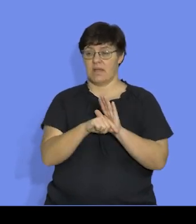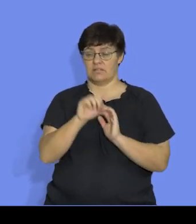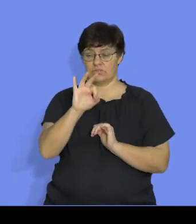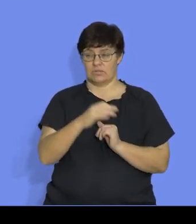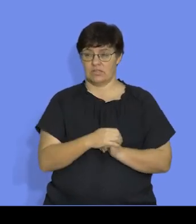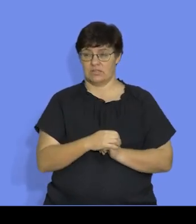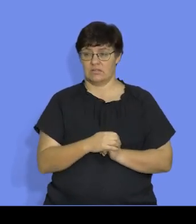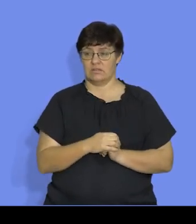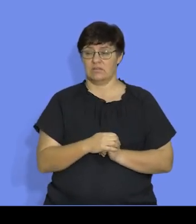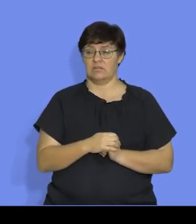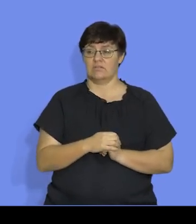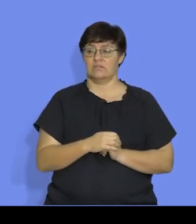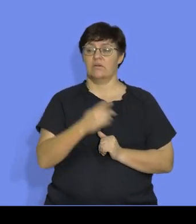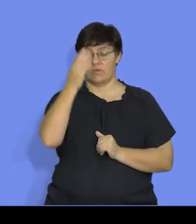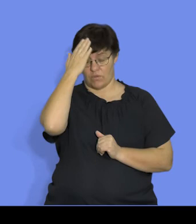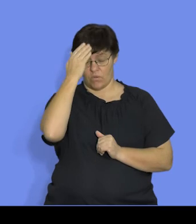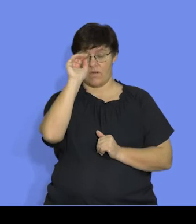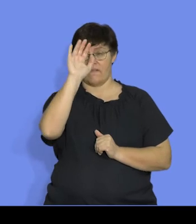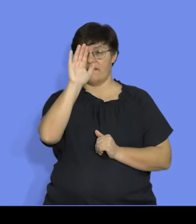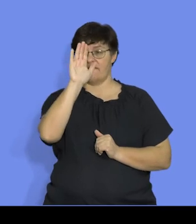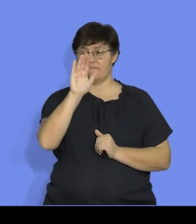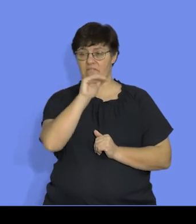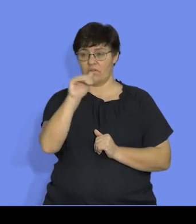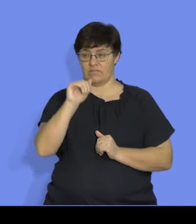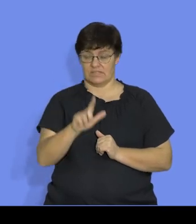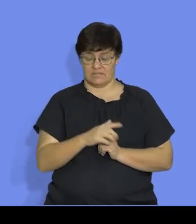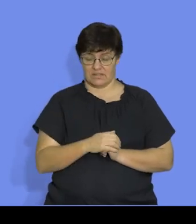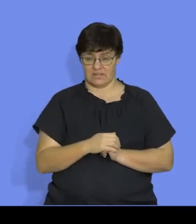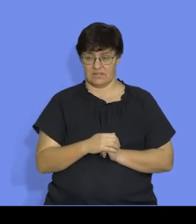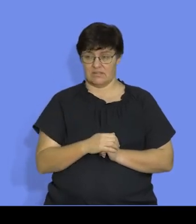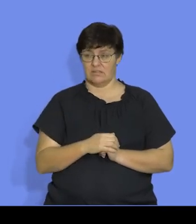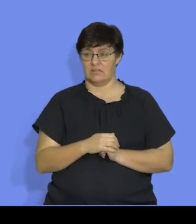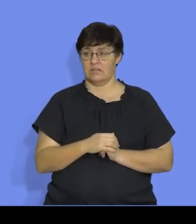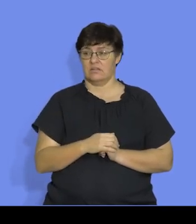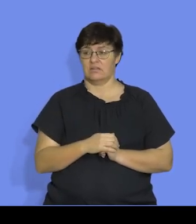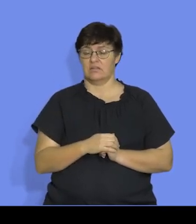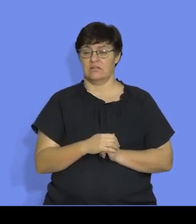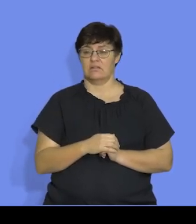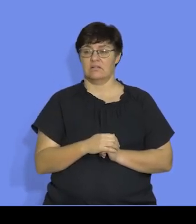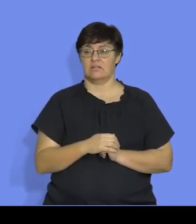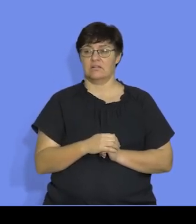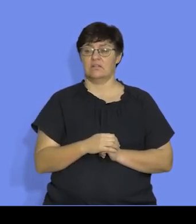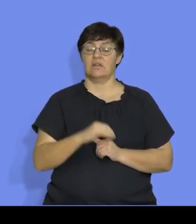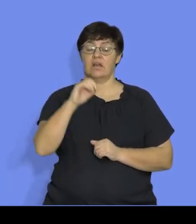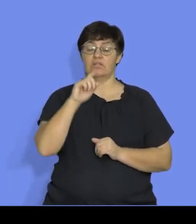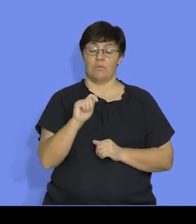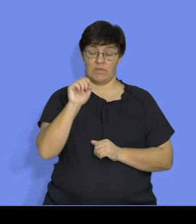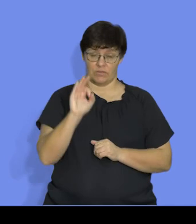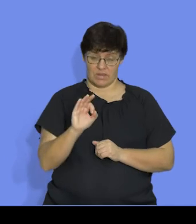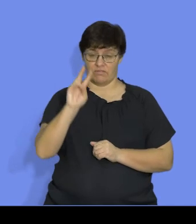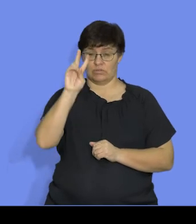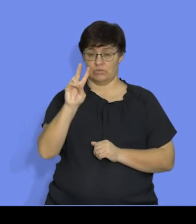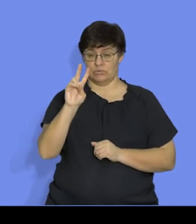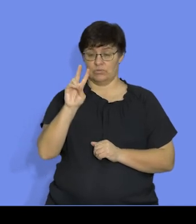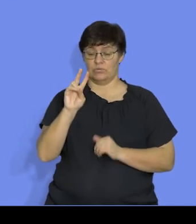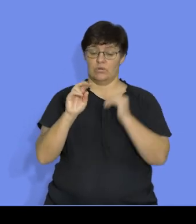minus 3. For term 2, I know that it will have a value of 5 over 7. Then for term 3, I'm going to have